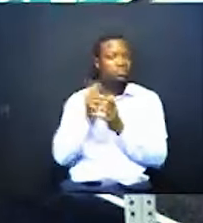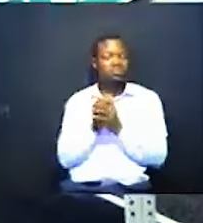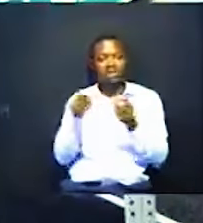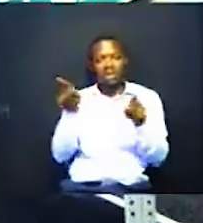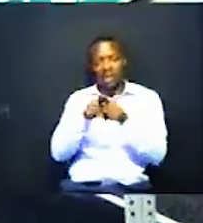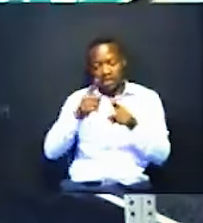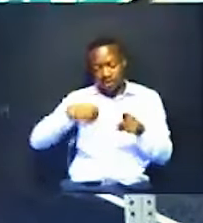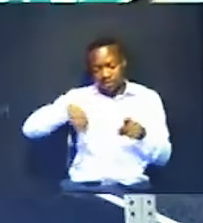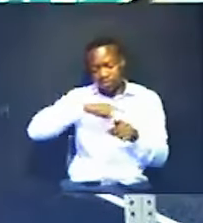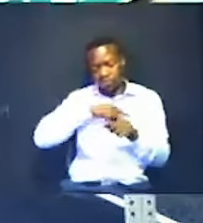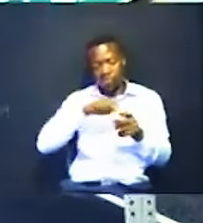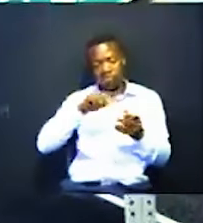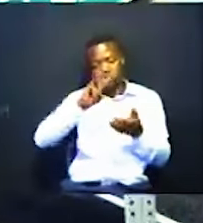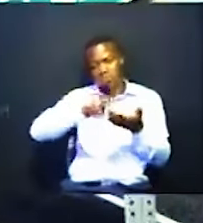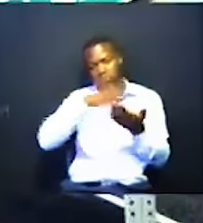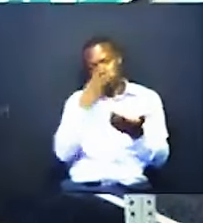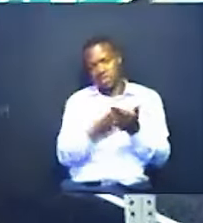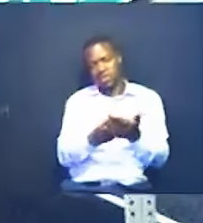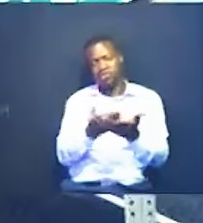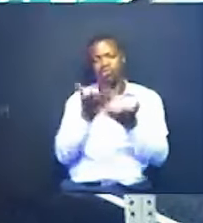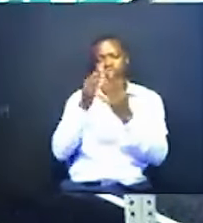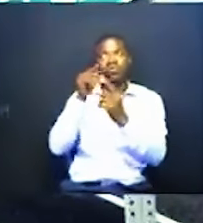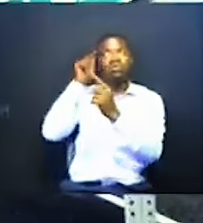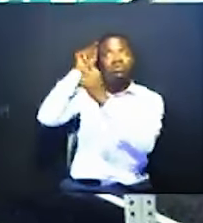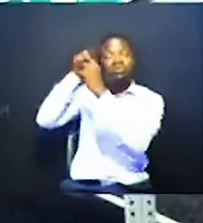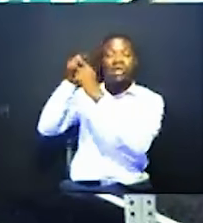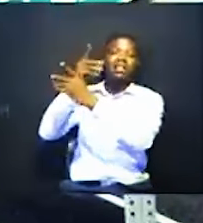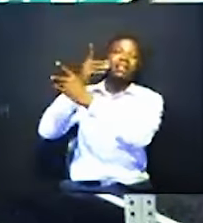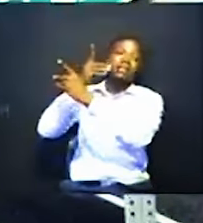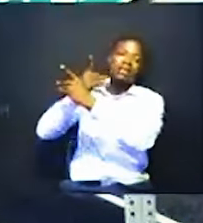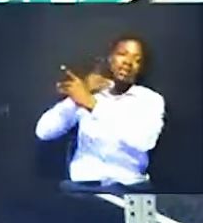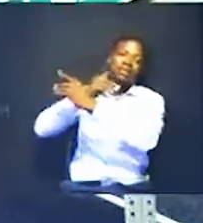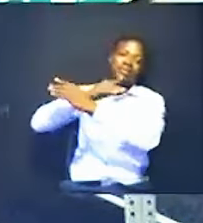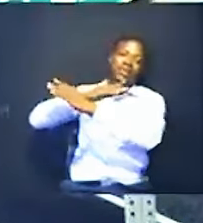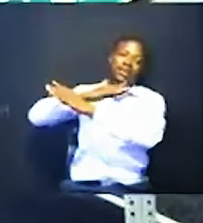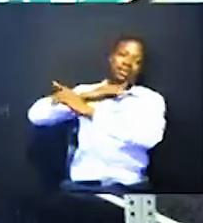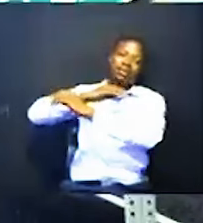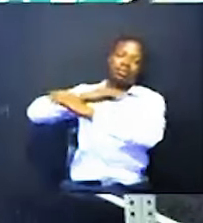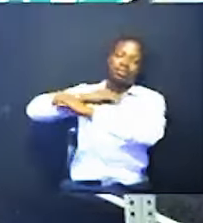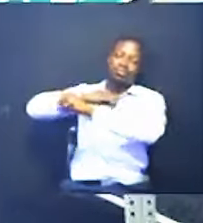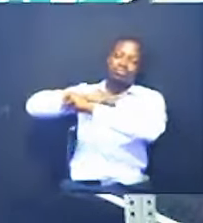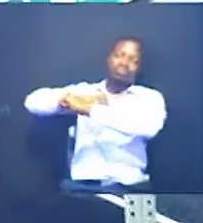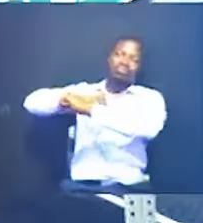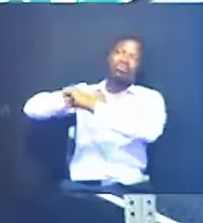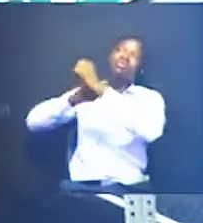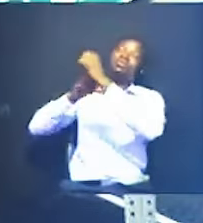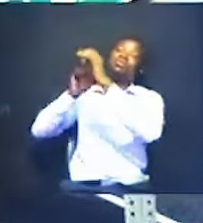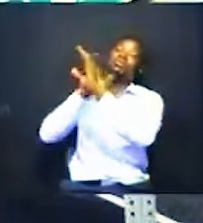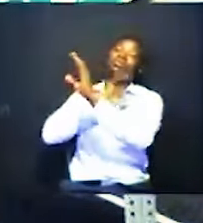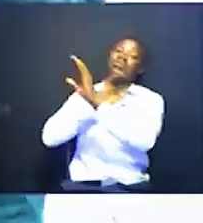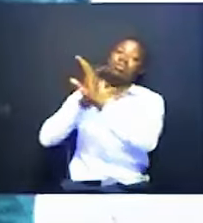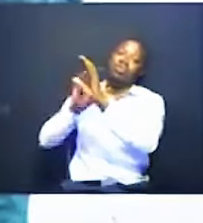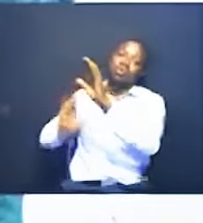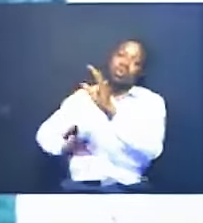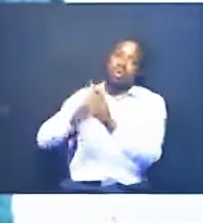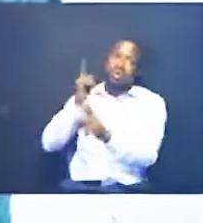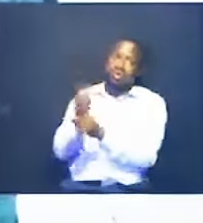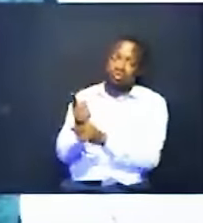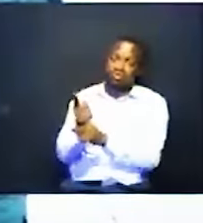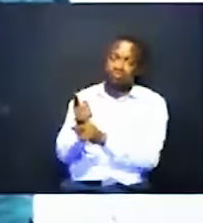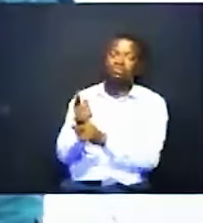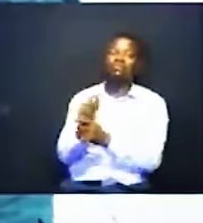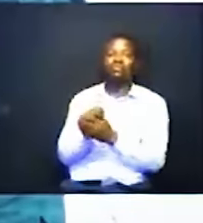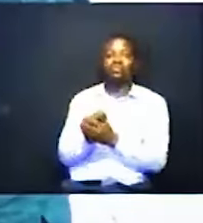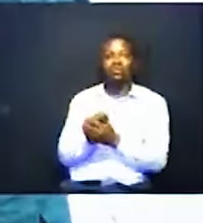As witnesses, we want to defend Christ. Siye ye adansifuwe yenu, ye pese bribiemu no ye yi Christo adansi yenu echere. And